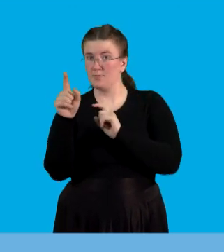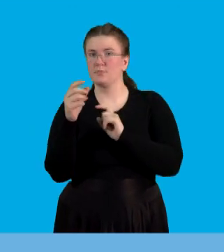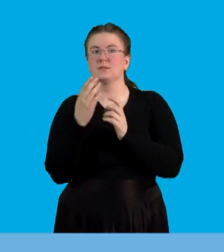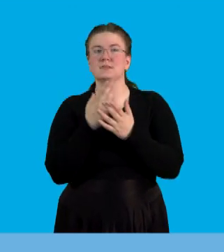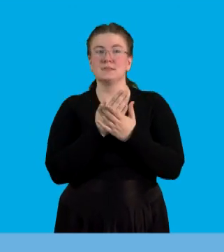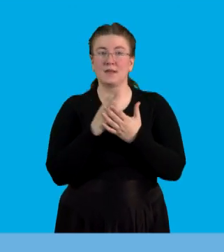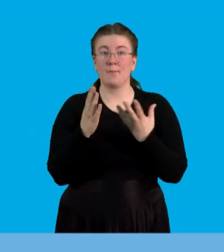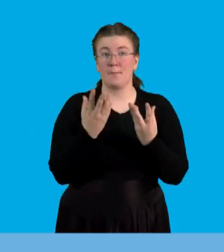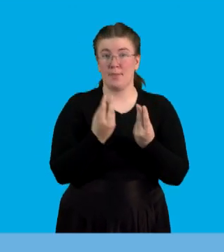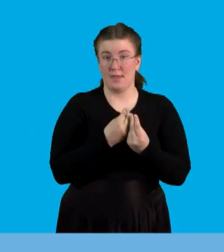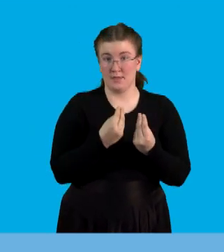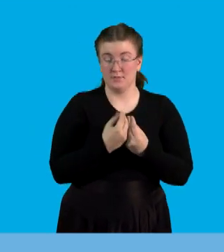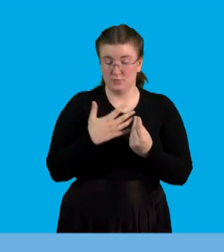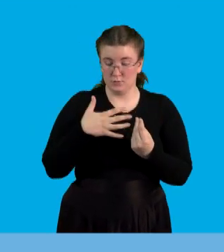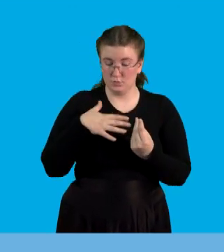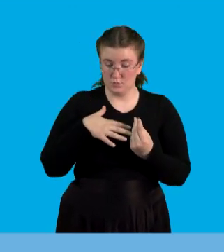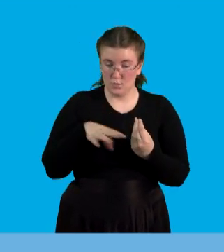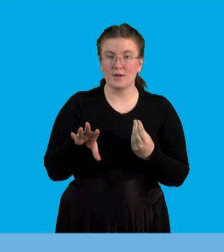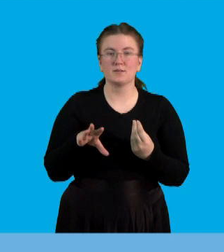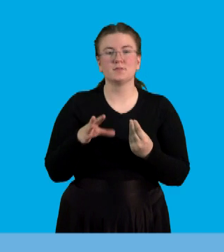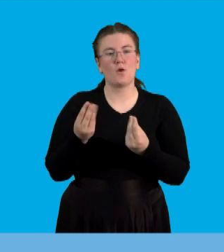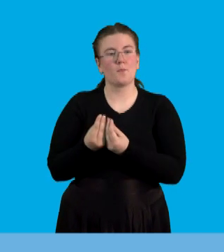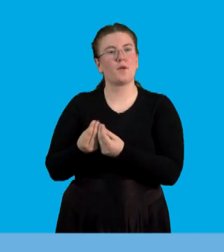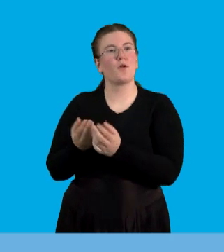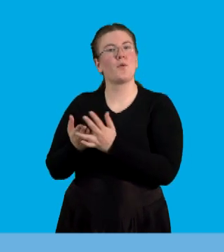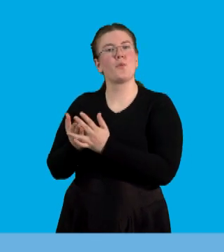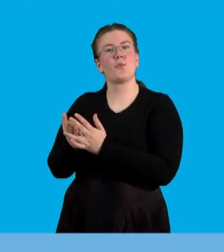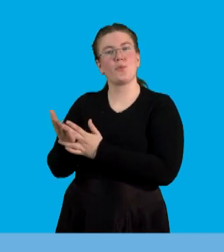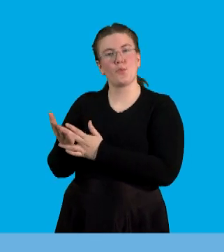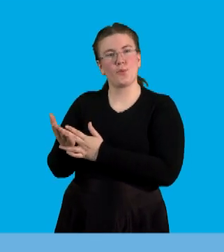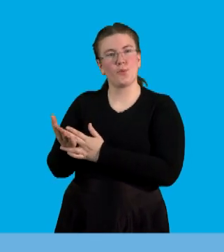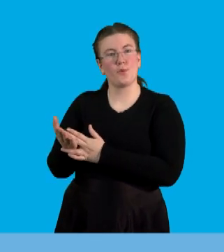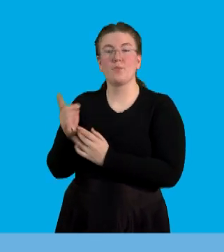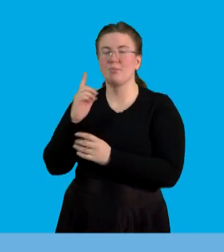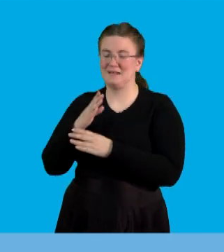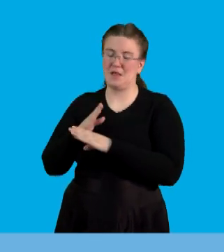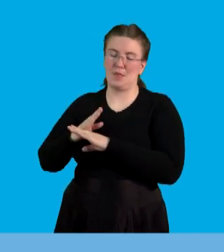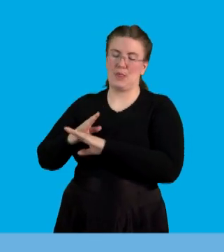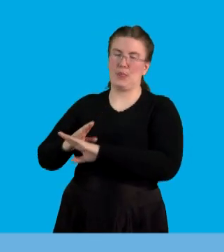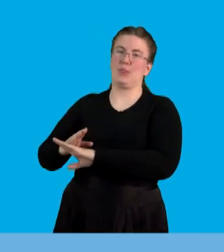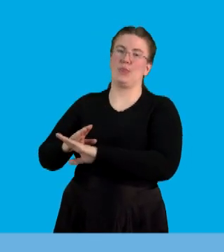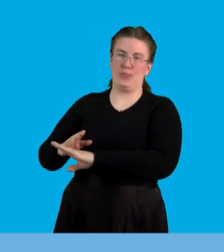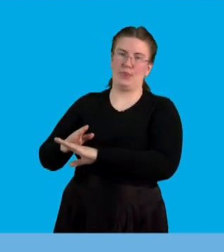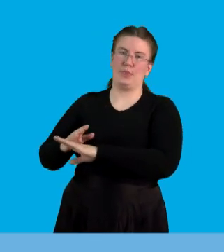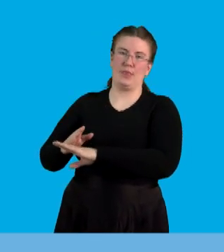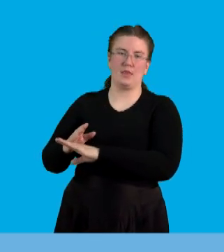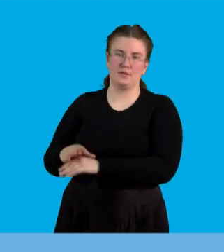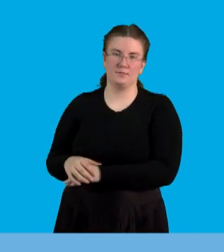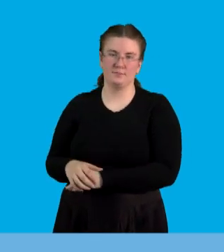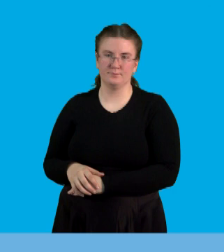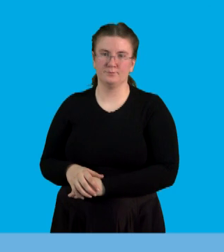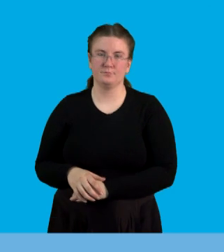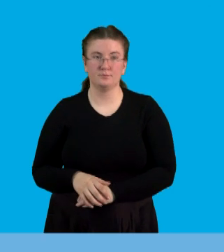certain objects that are wanting to pass through this device, and there's some resistivity that is happening